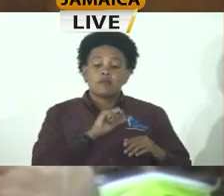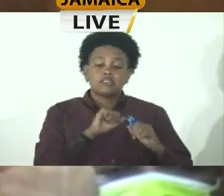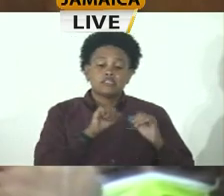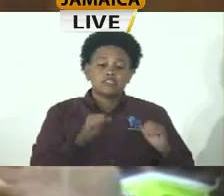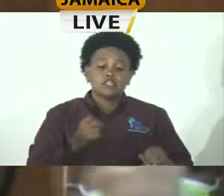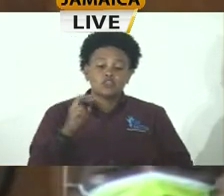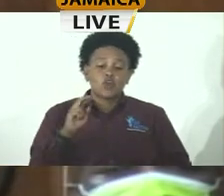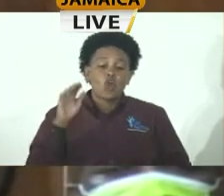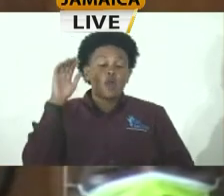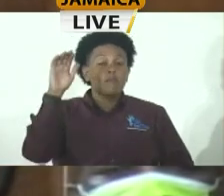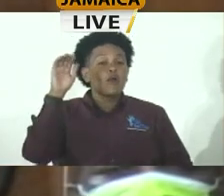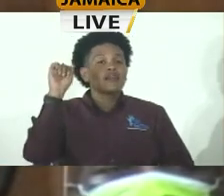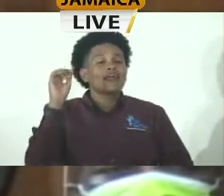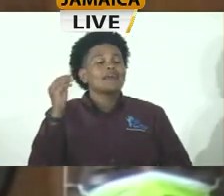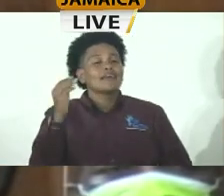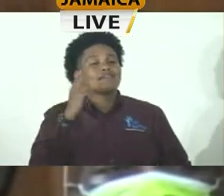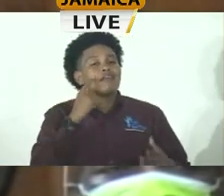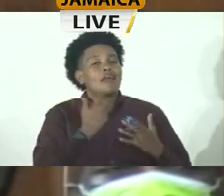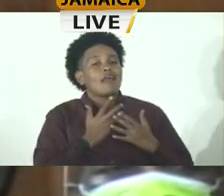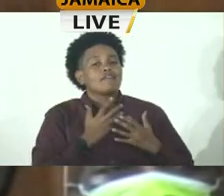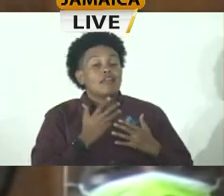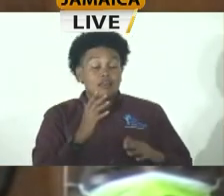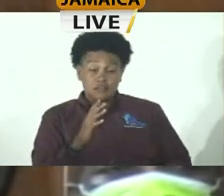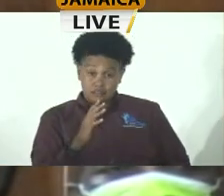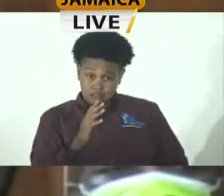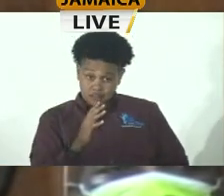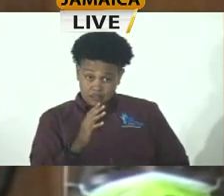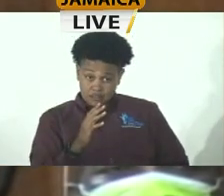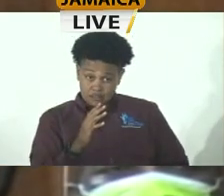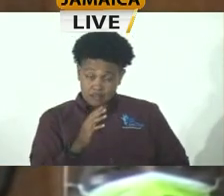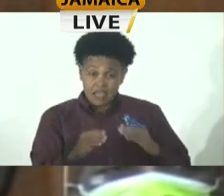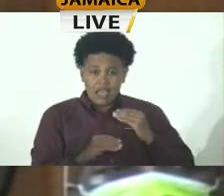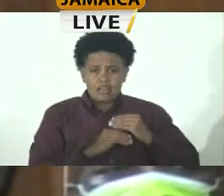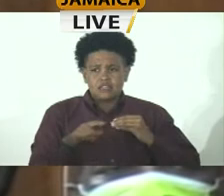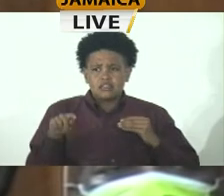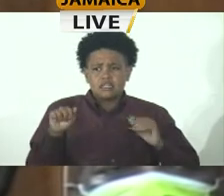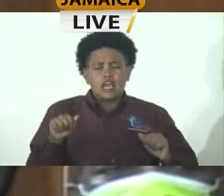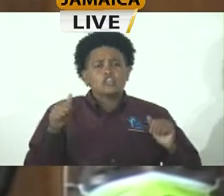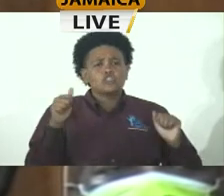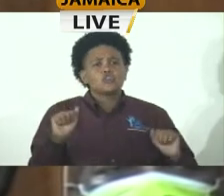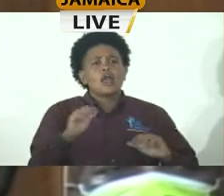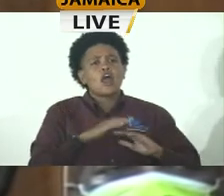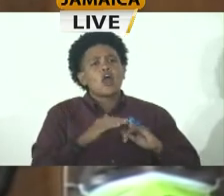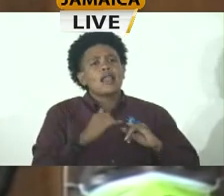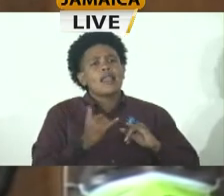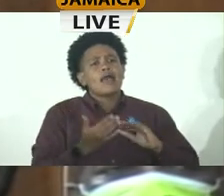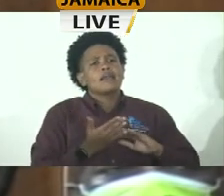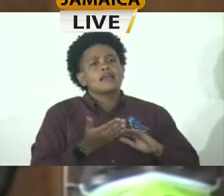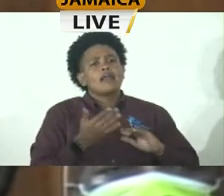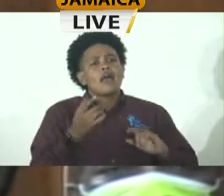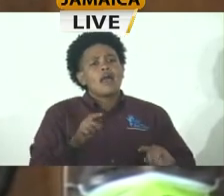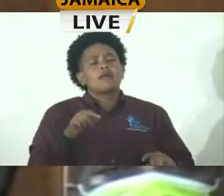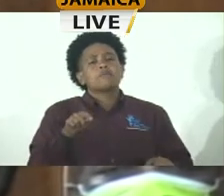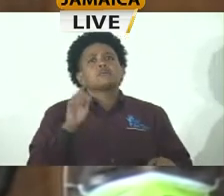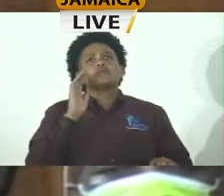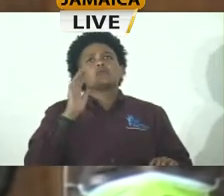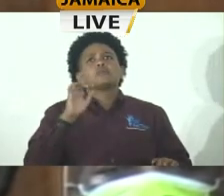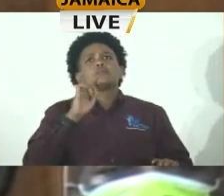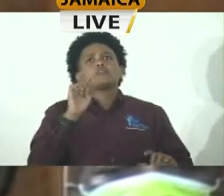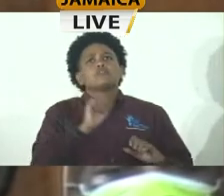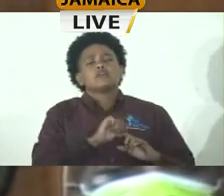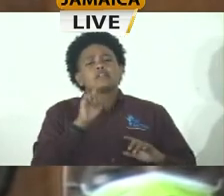speaker can give evidence and the cases can be tried virtually this will be an